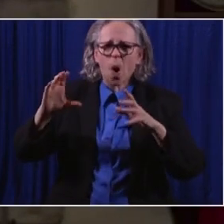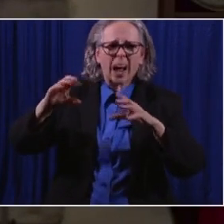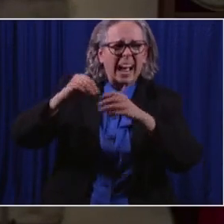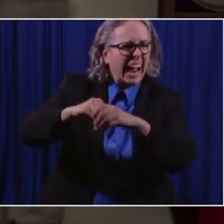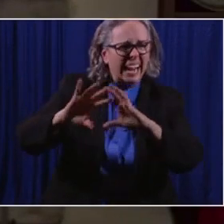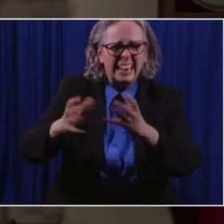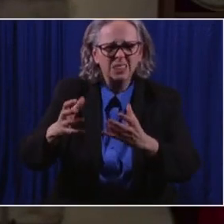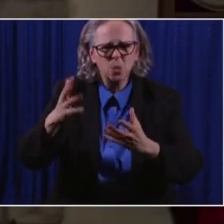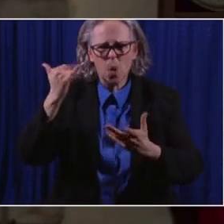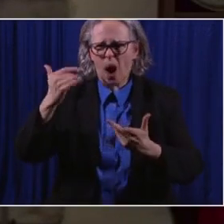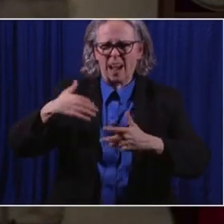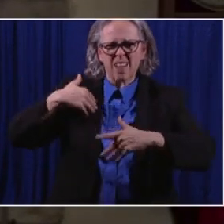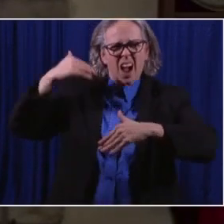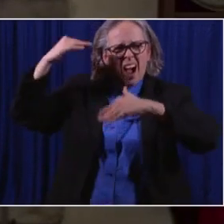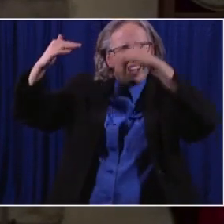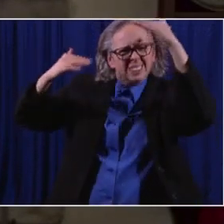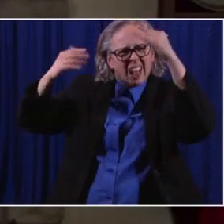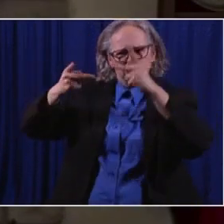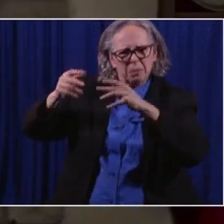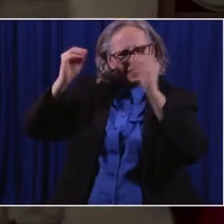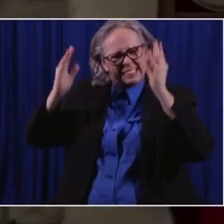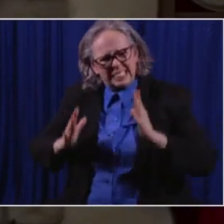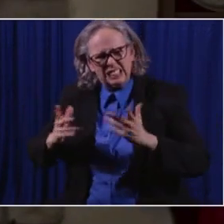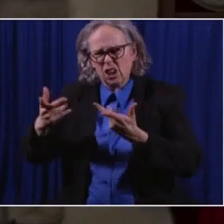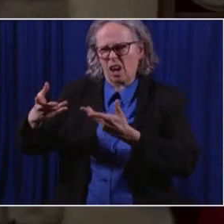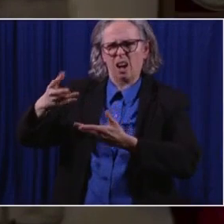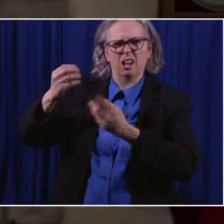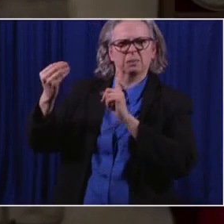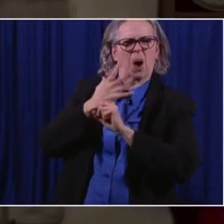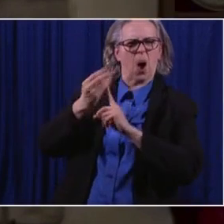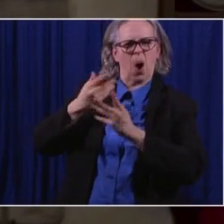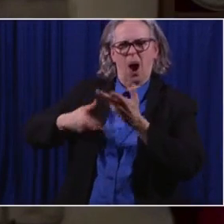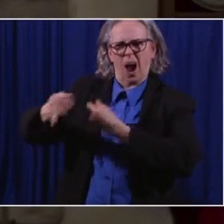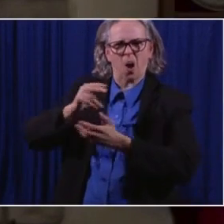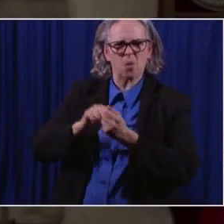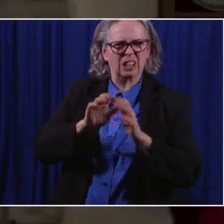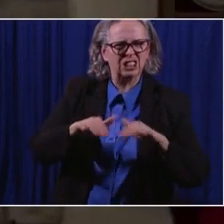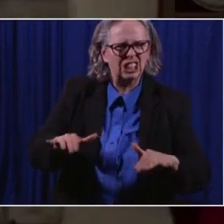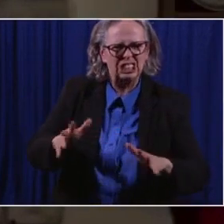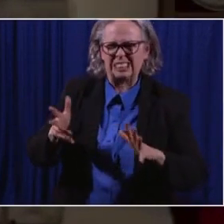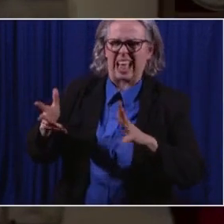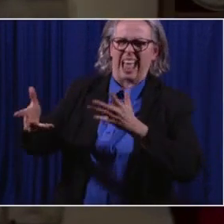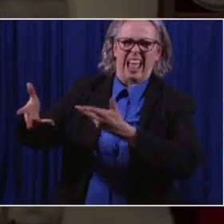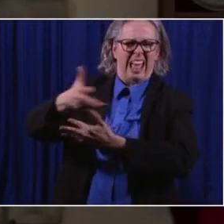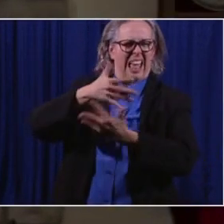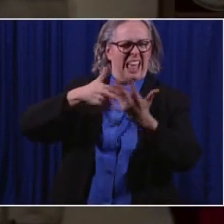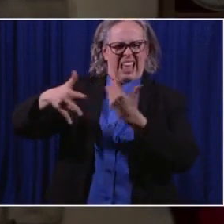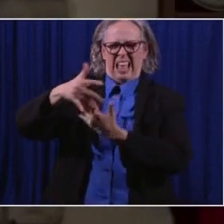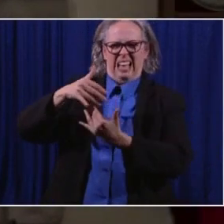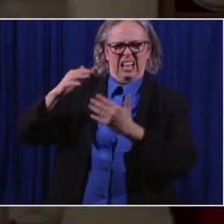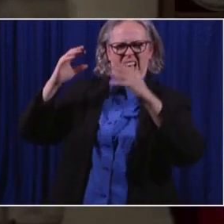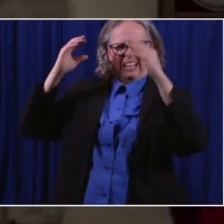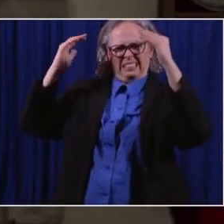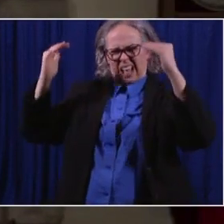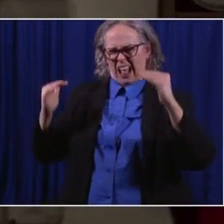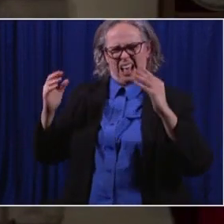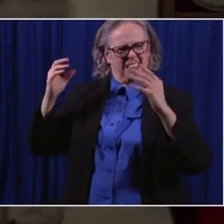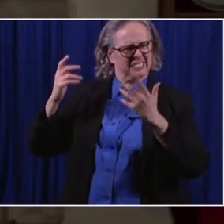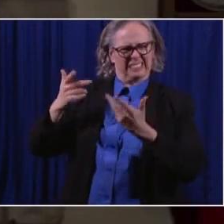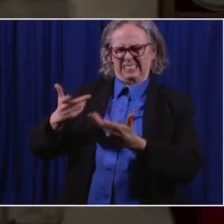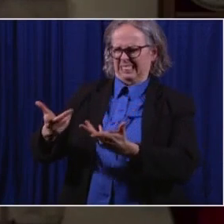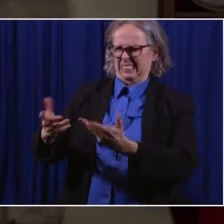are exposed to a lot of children in a day. And there's real concern about these adults being in the classroom. And so that